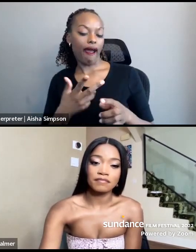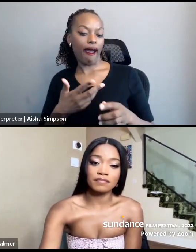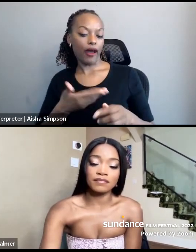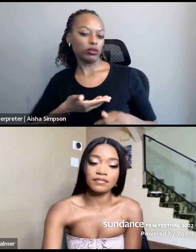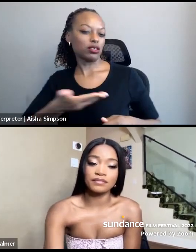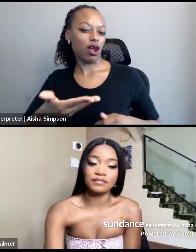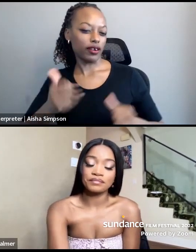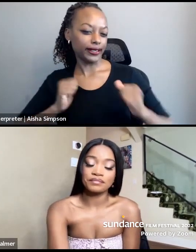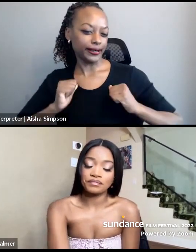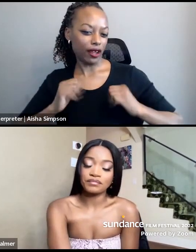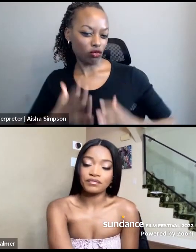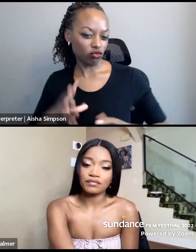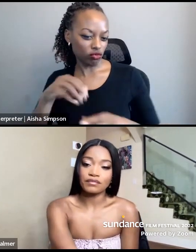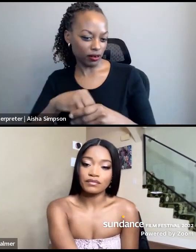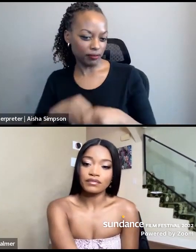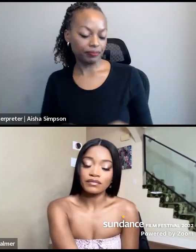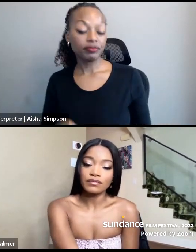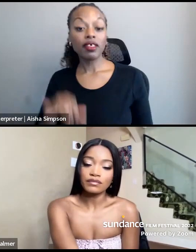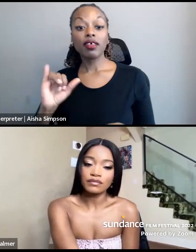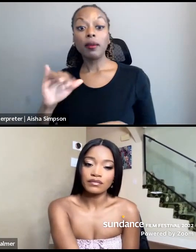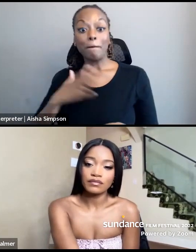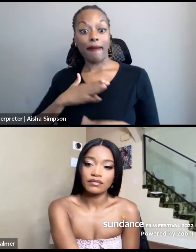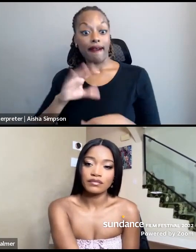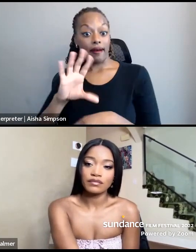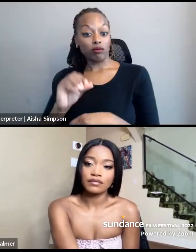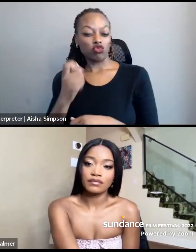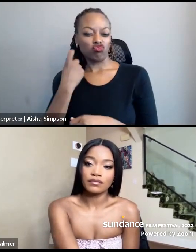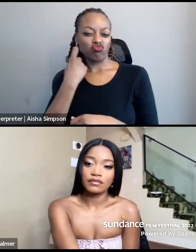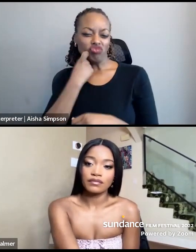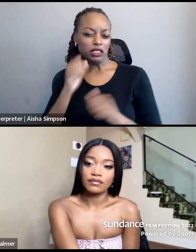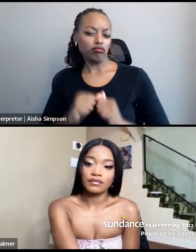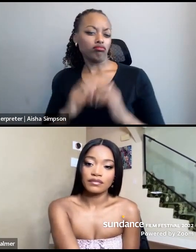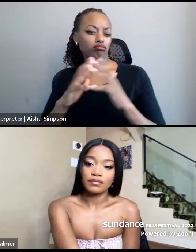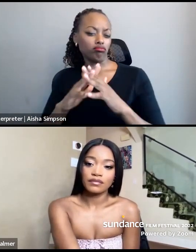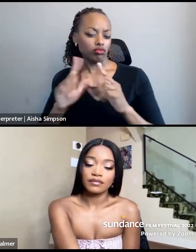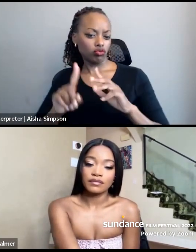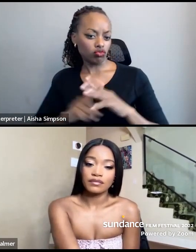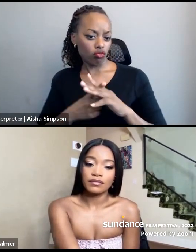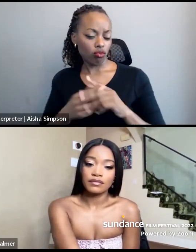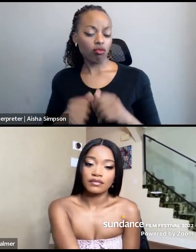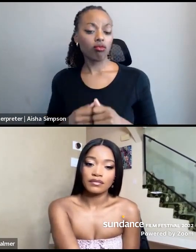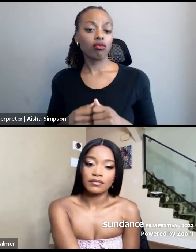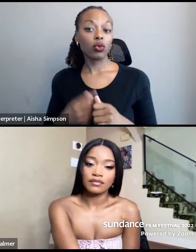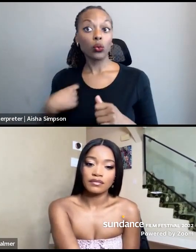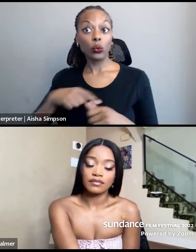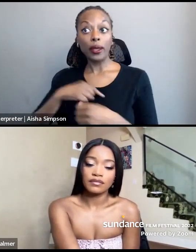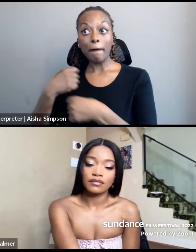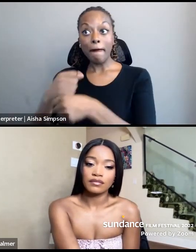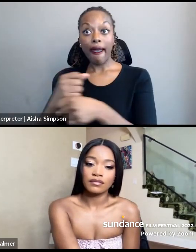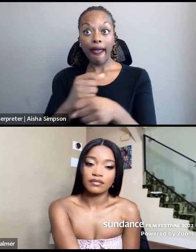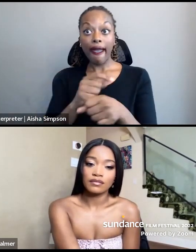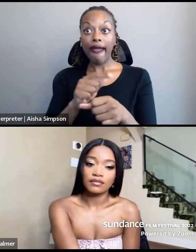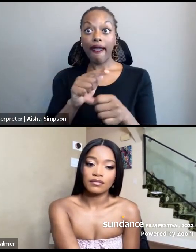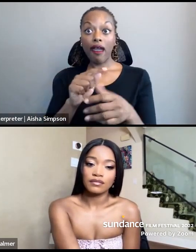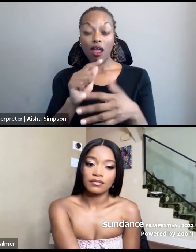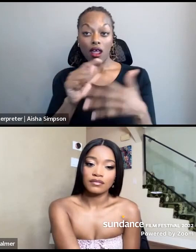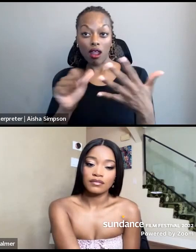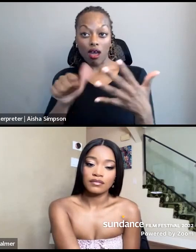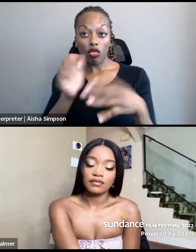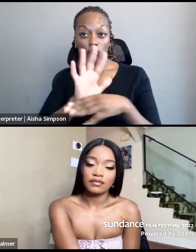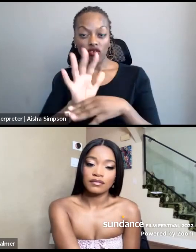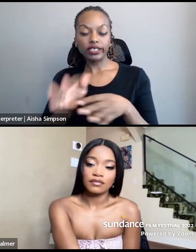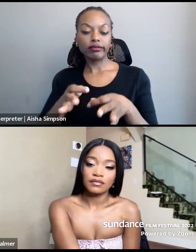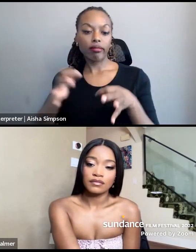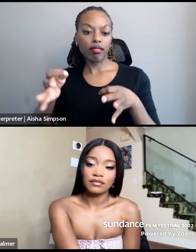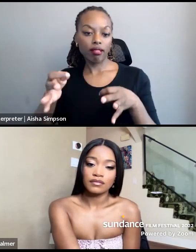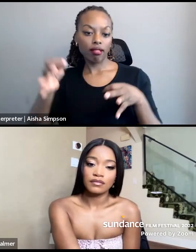of my company, and we everything else that we were making was pushed and pushed because of the pandemic. And this